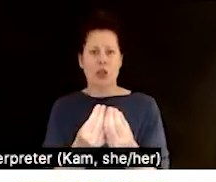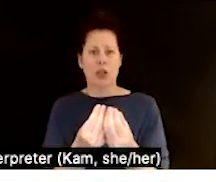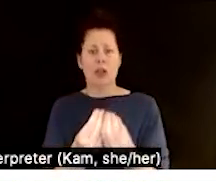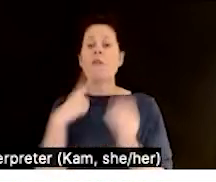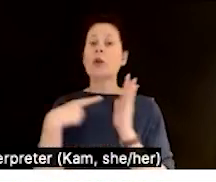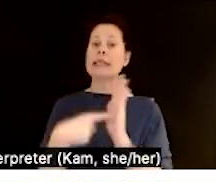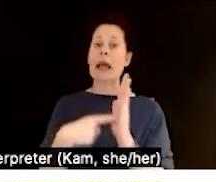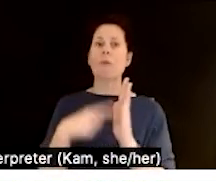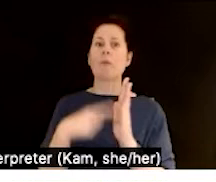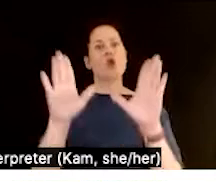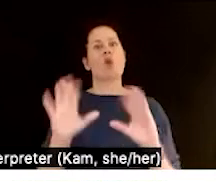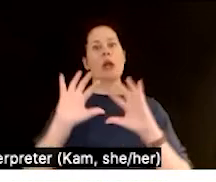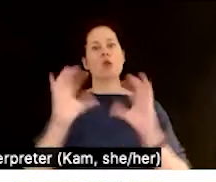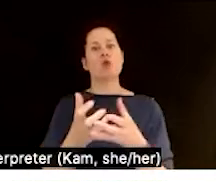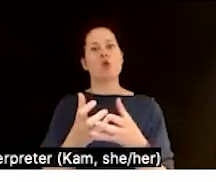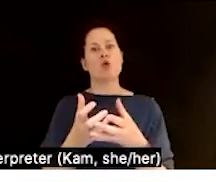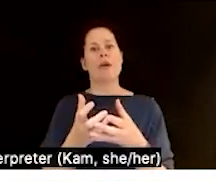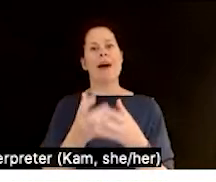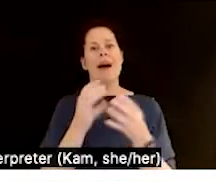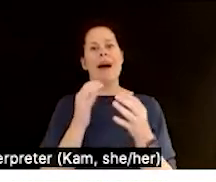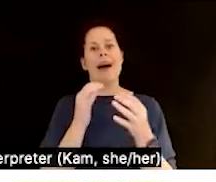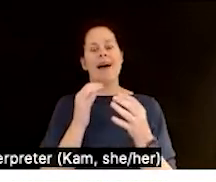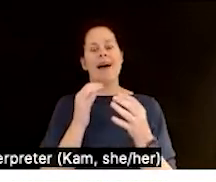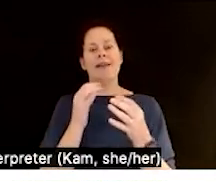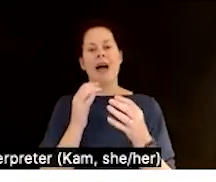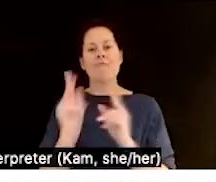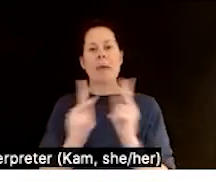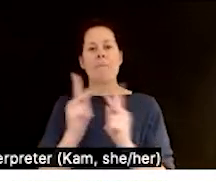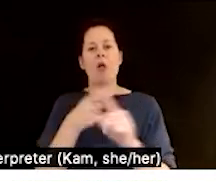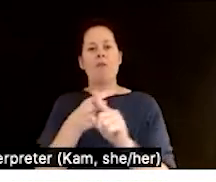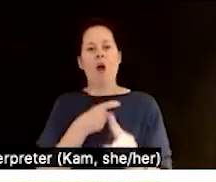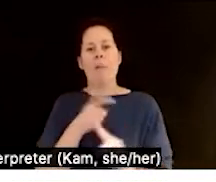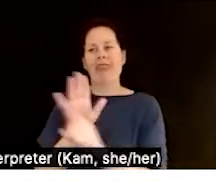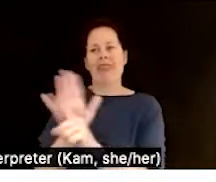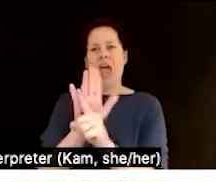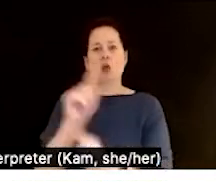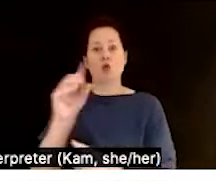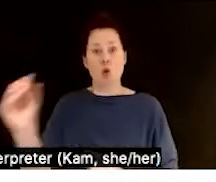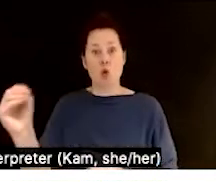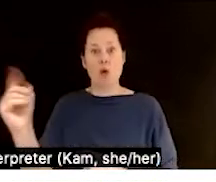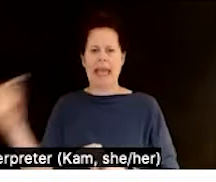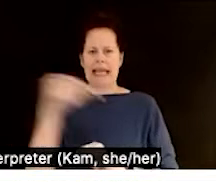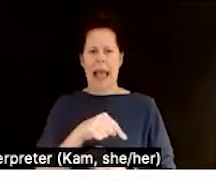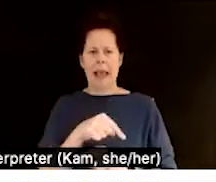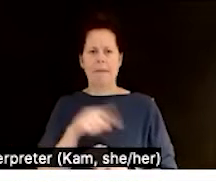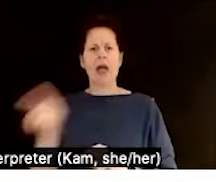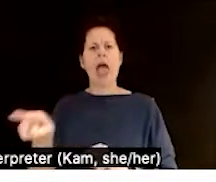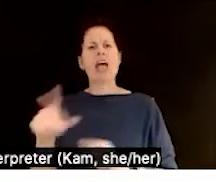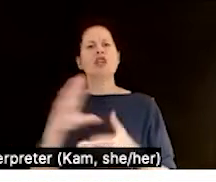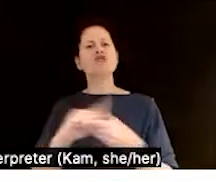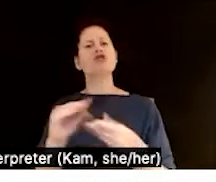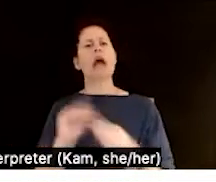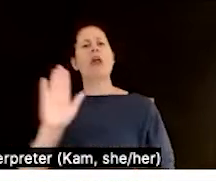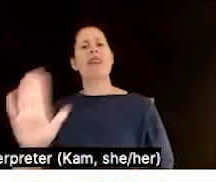individuals from their respective zoo and aquarium that talked about what it was like, the lived experience of individual